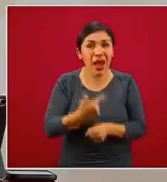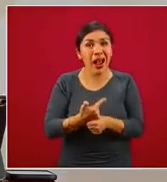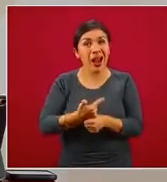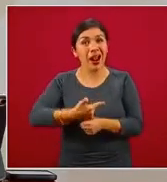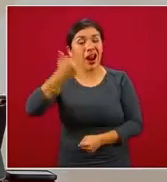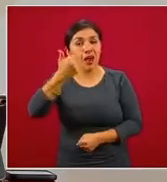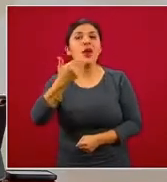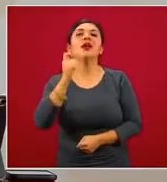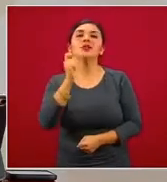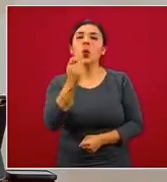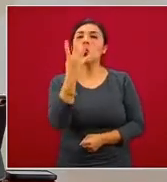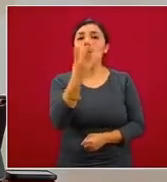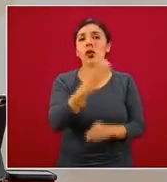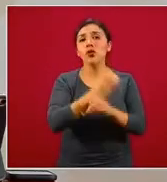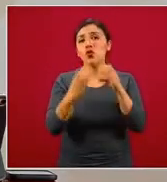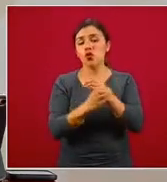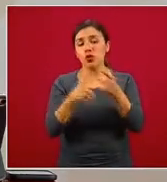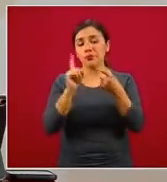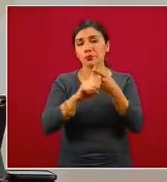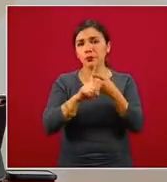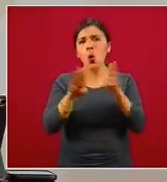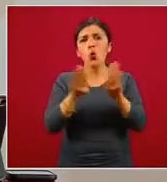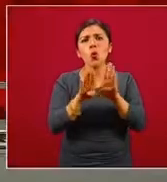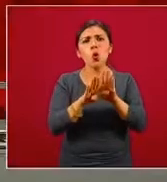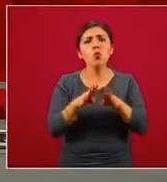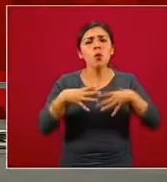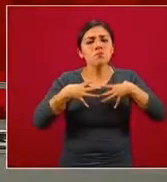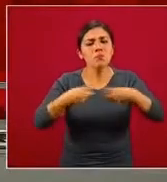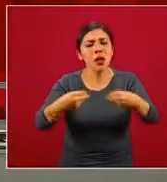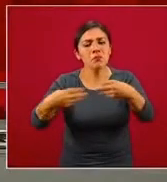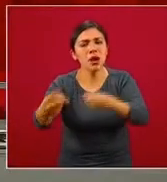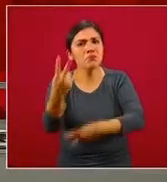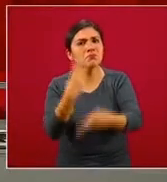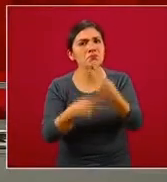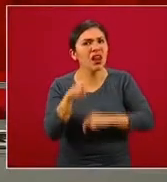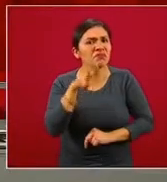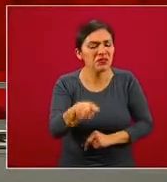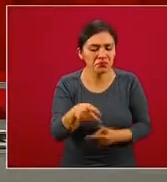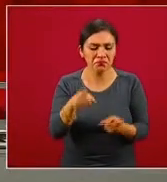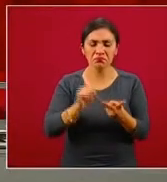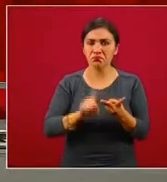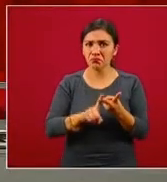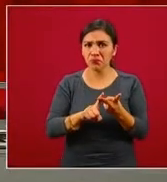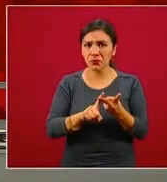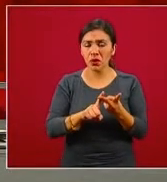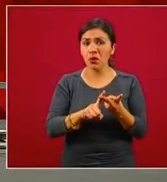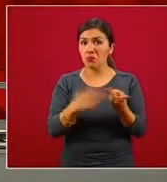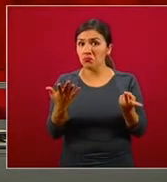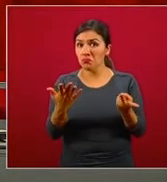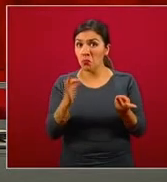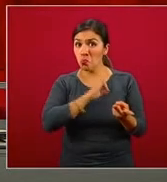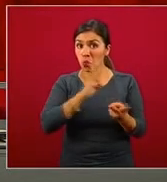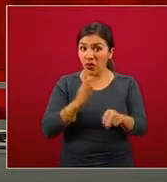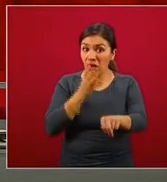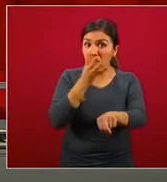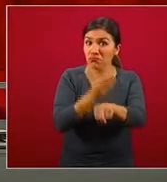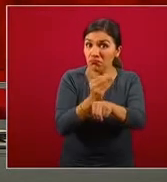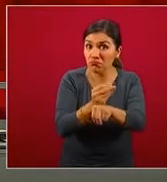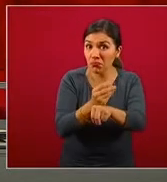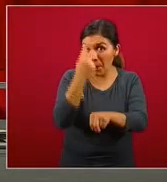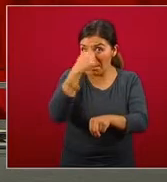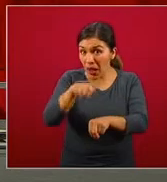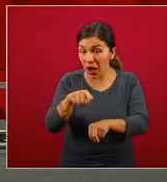address parents who are very alarmed? Thank you very much, Carlos, for your question. First, I'm going to talk about